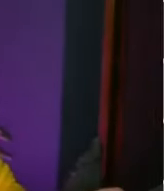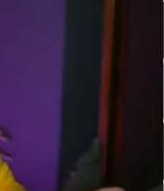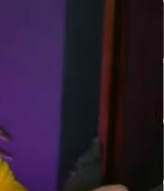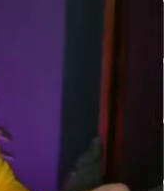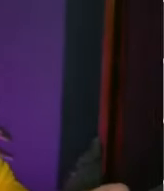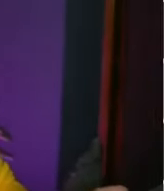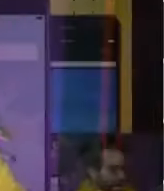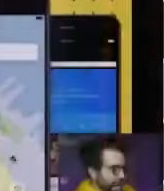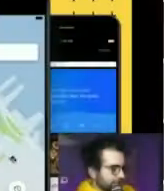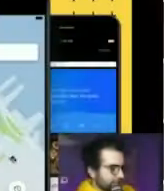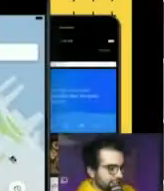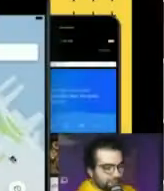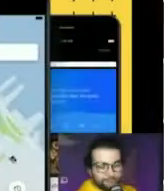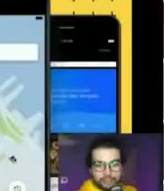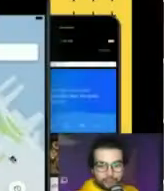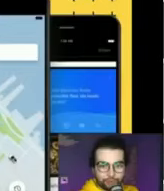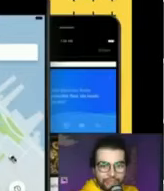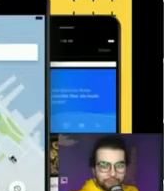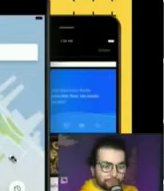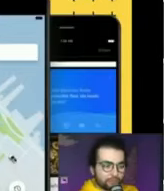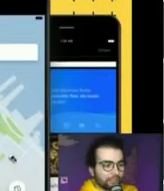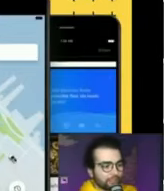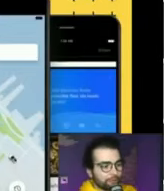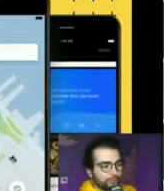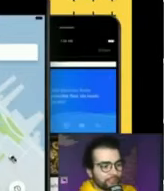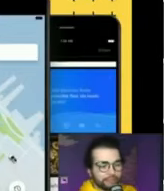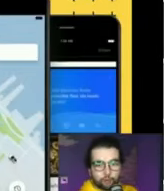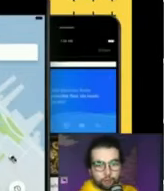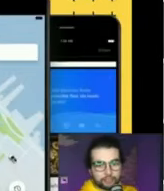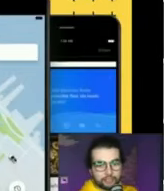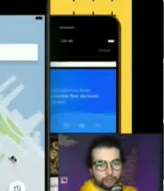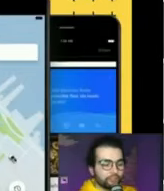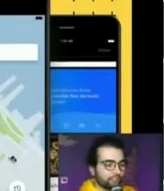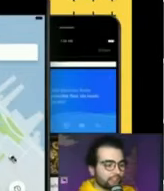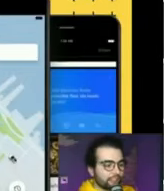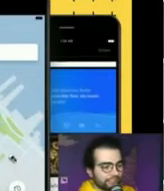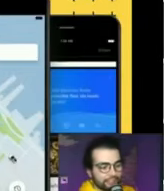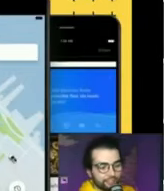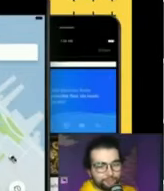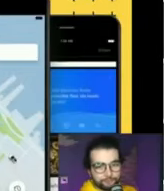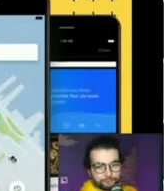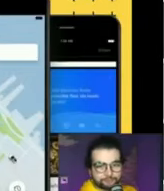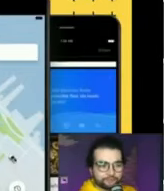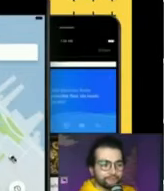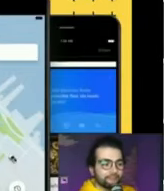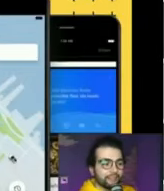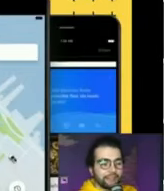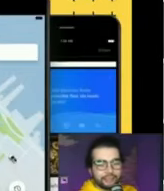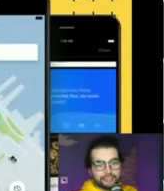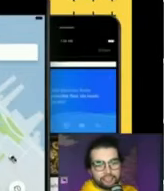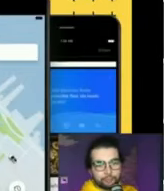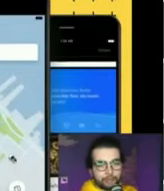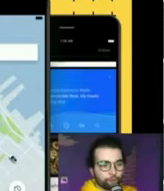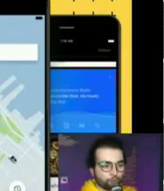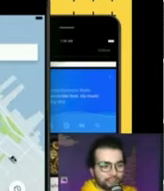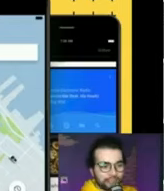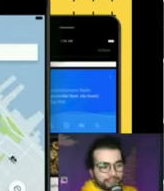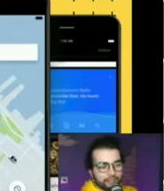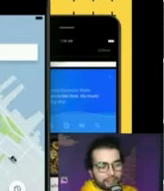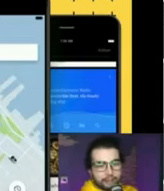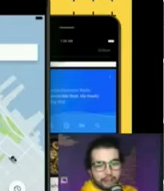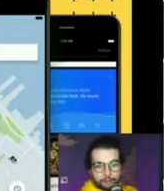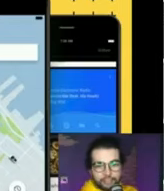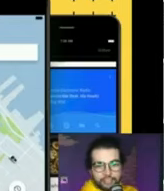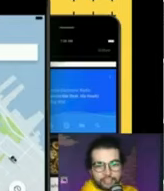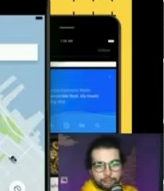this build, so here it is. Today, we're gonna build a Uber clone in React Native. And it's going to be a full